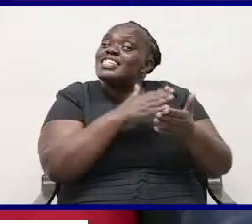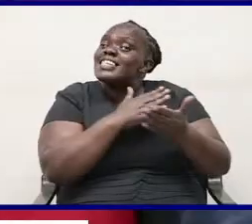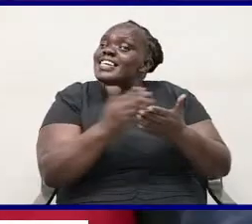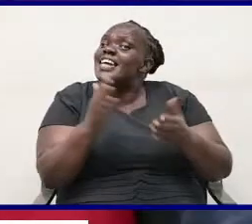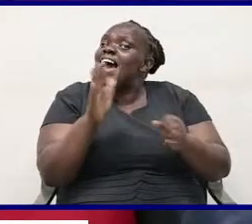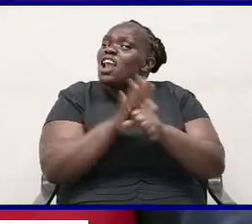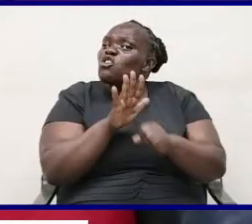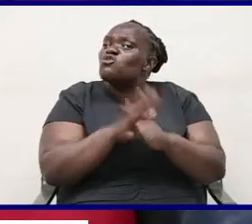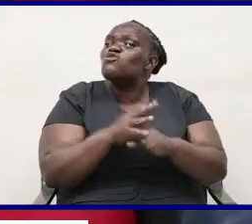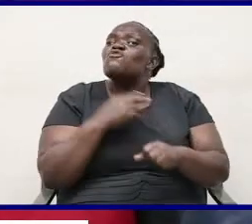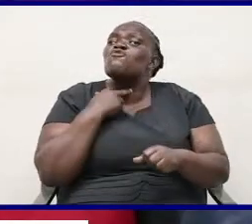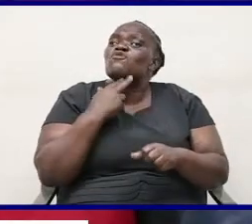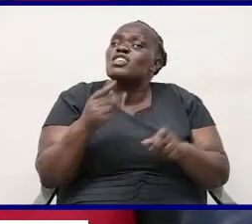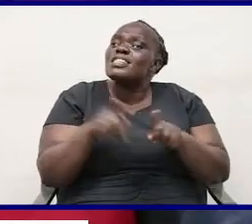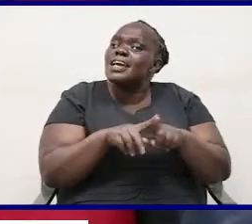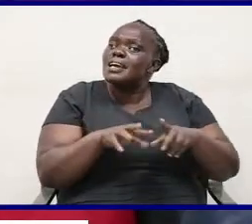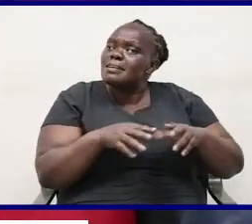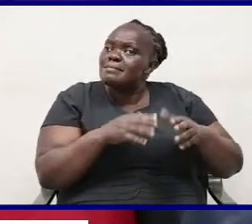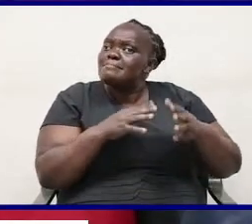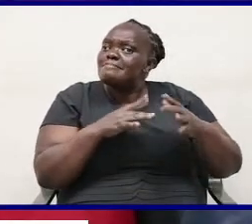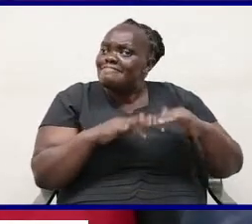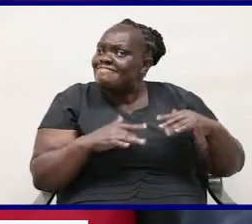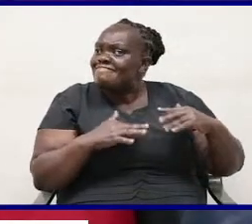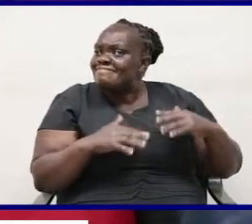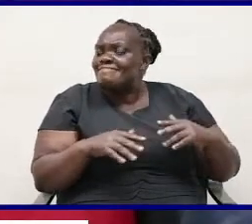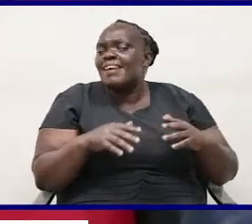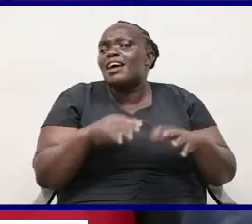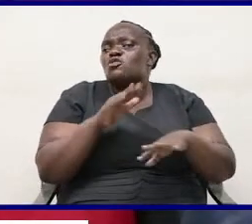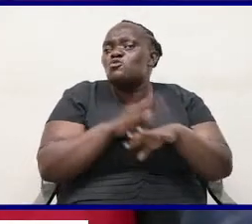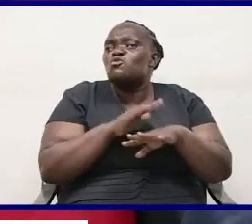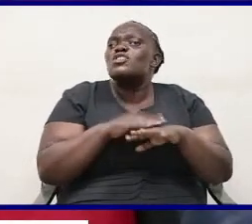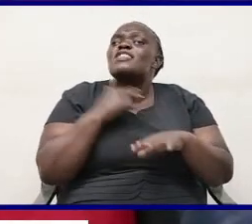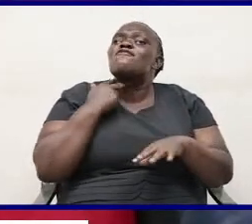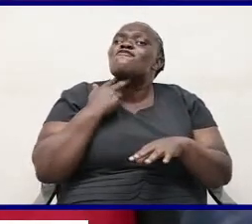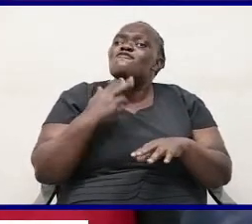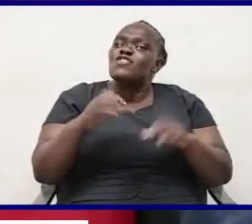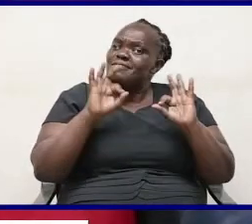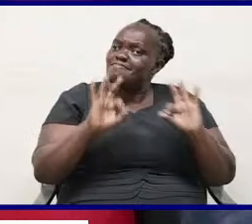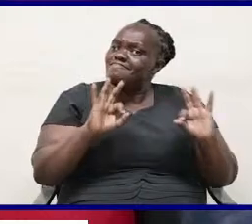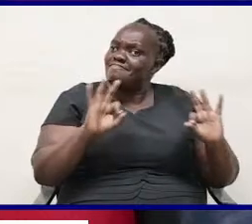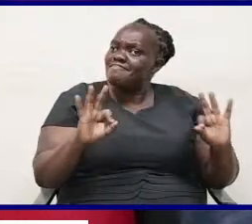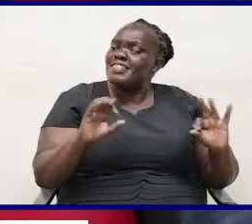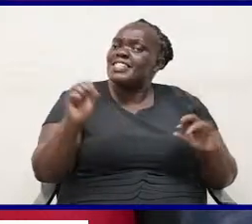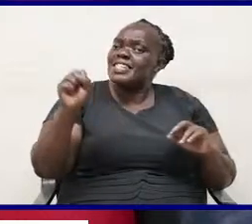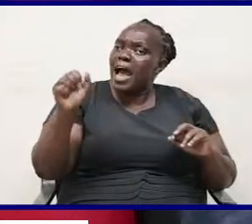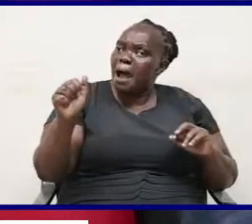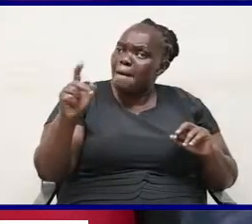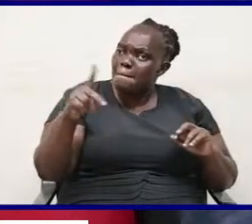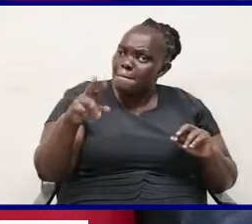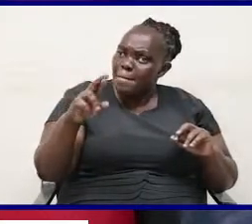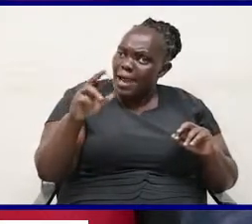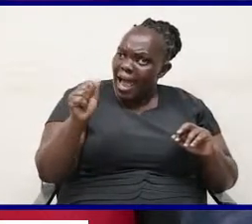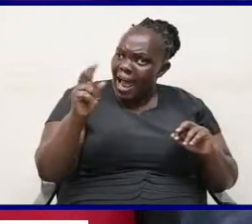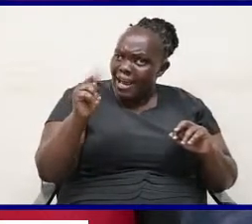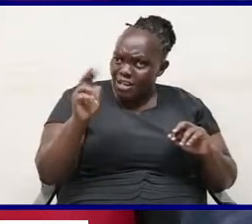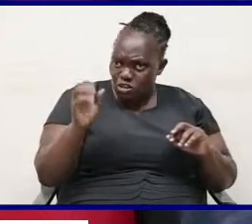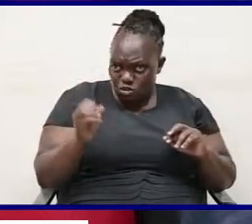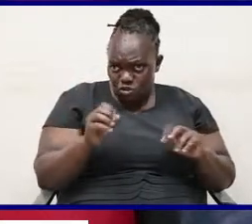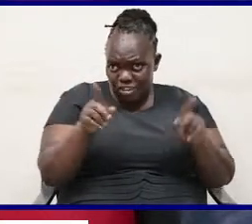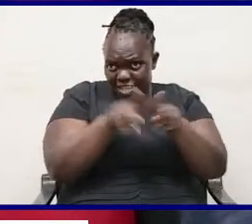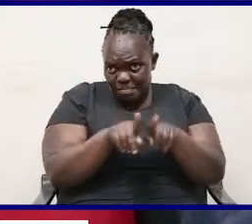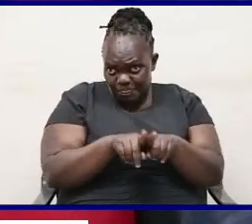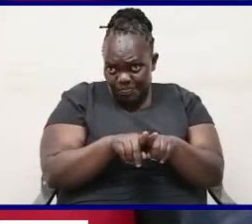do a lot of vocals and play the piano. Wonderful. You sound like you could make a very good soprano. Soprano too. Yeah. Yeah, and